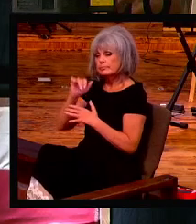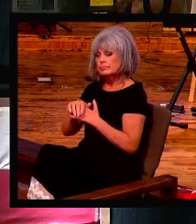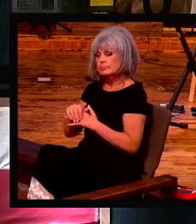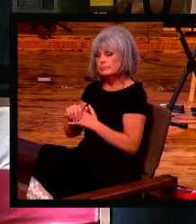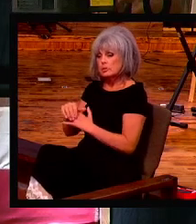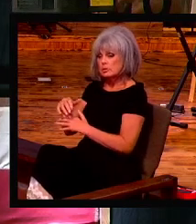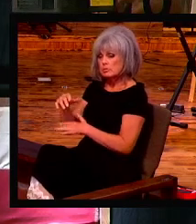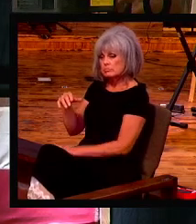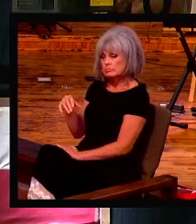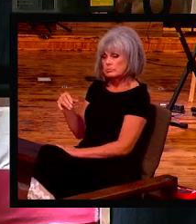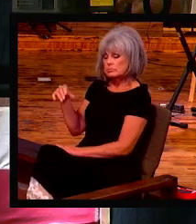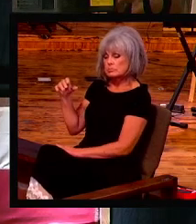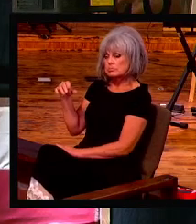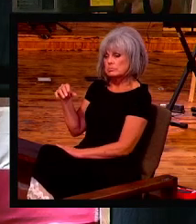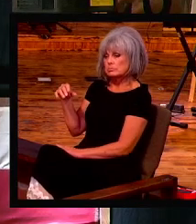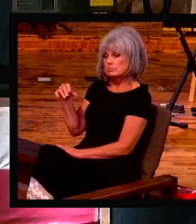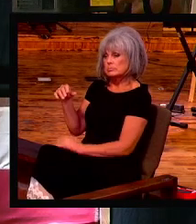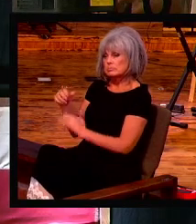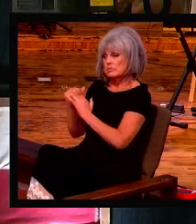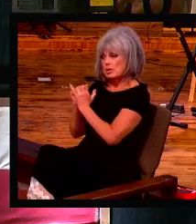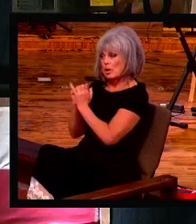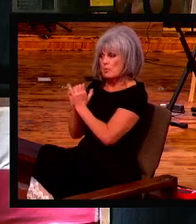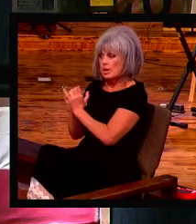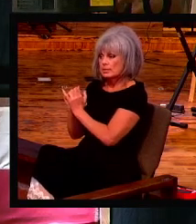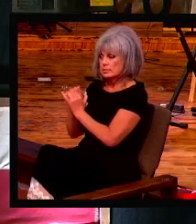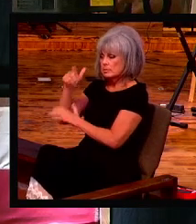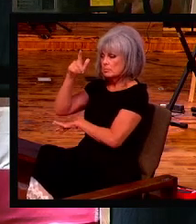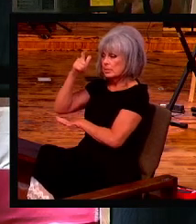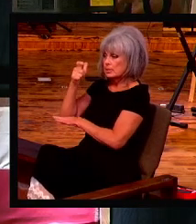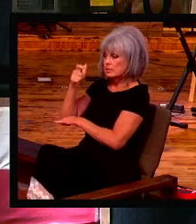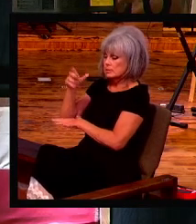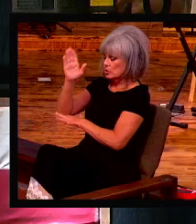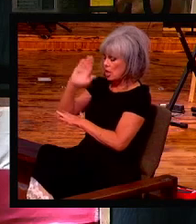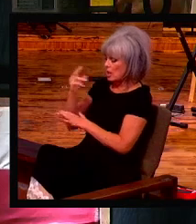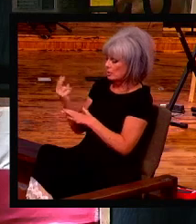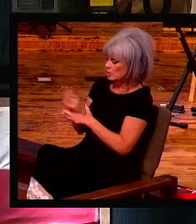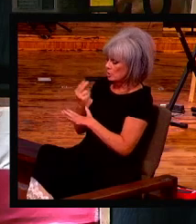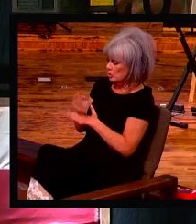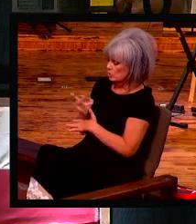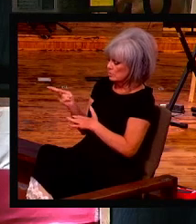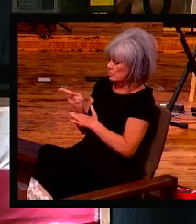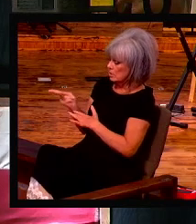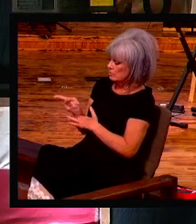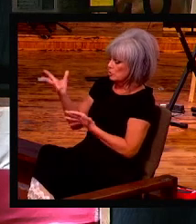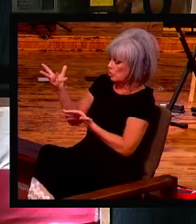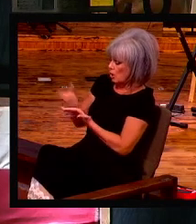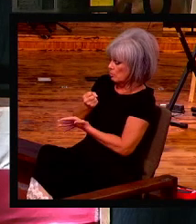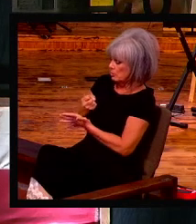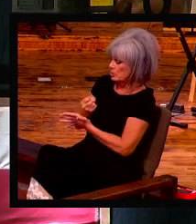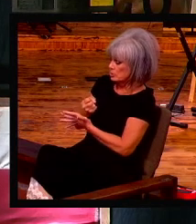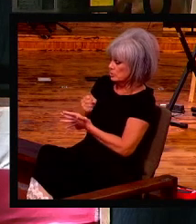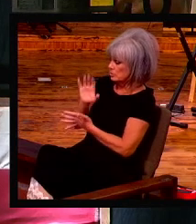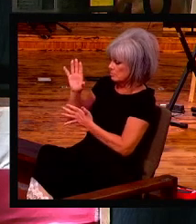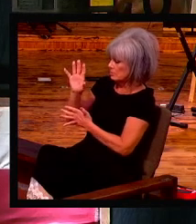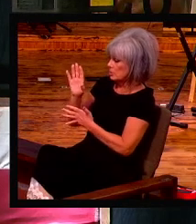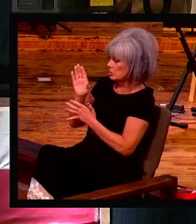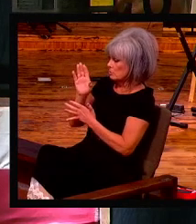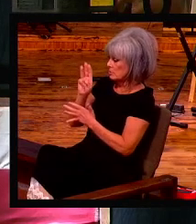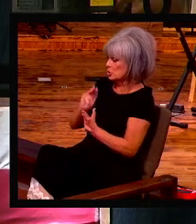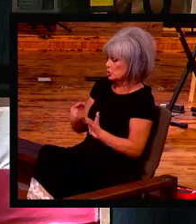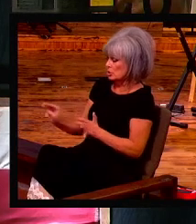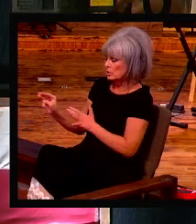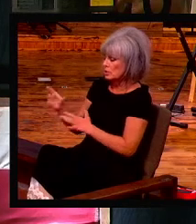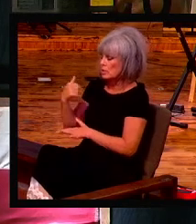Comrades, right? Why? Because God used them to accomplish a mission in his life. And we're going to get to that. So when we